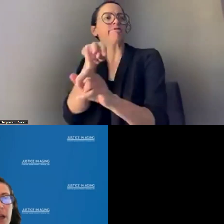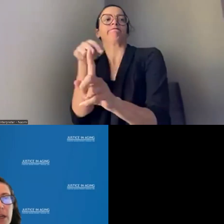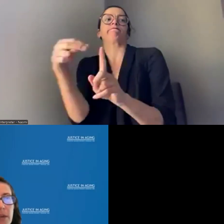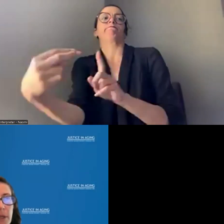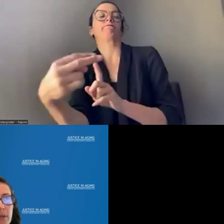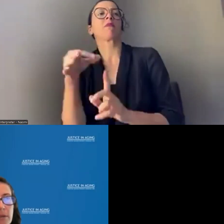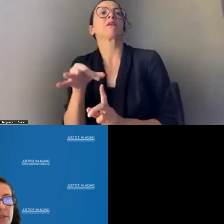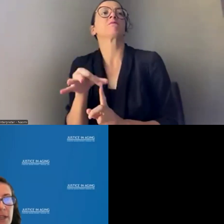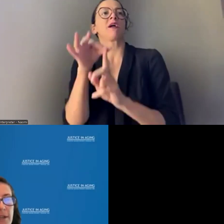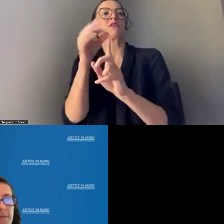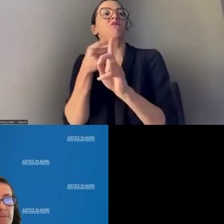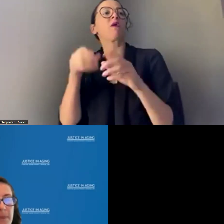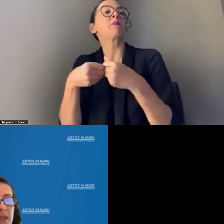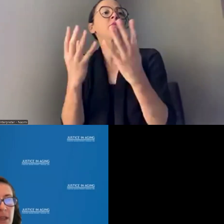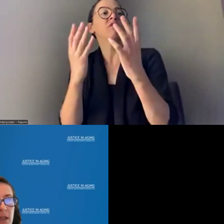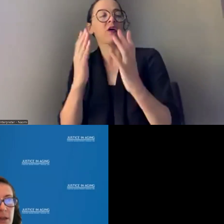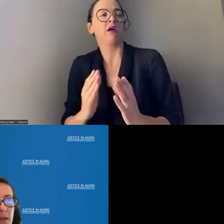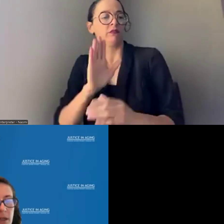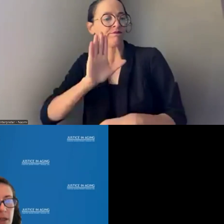as we're talking about